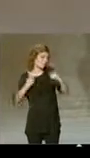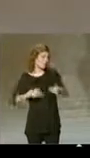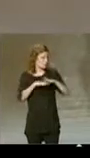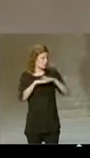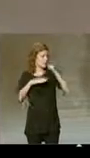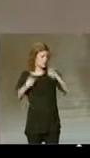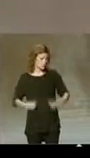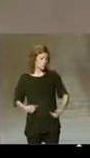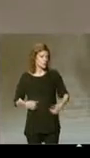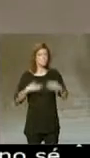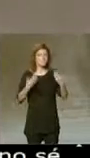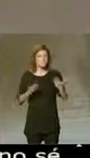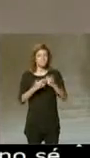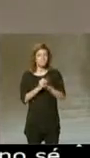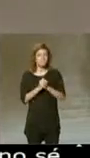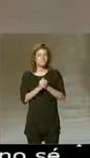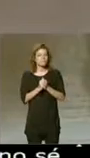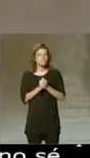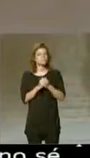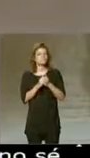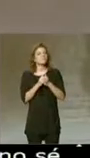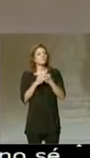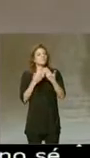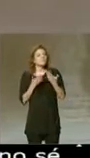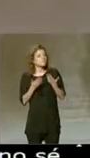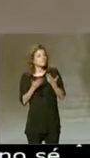Perhaps you can tell us a little bit of your experience, but